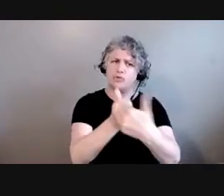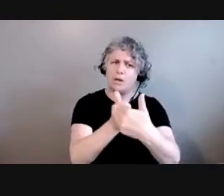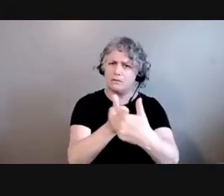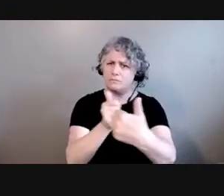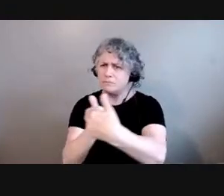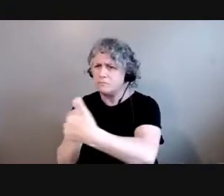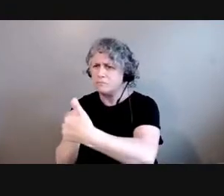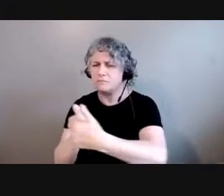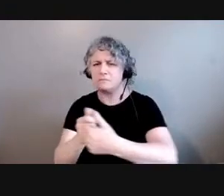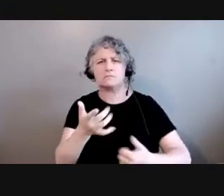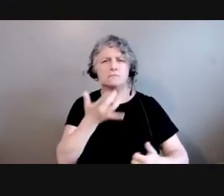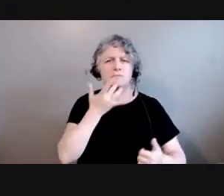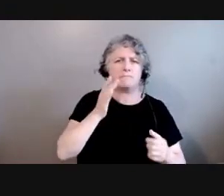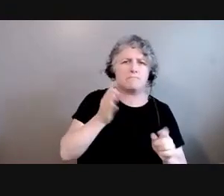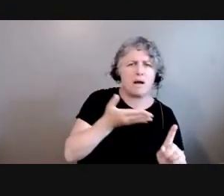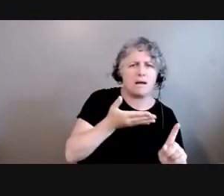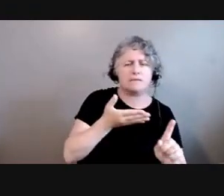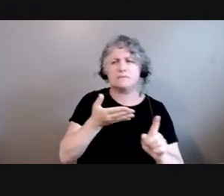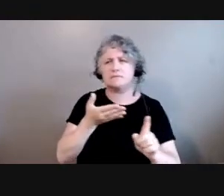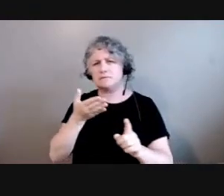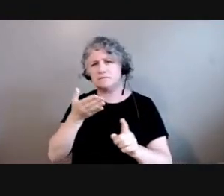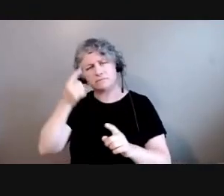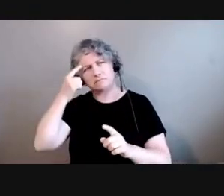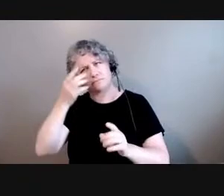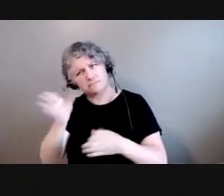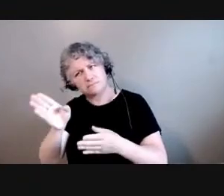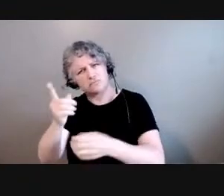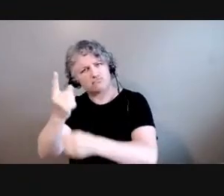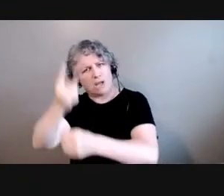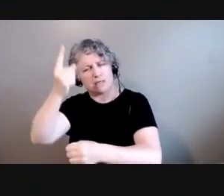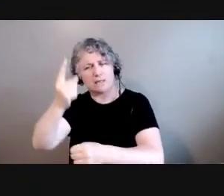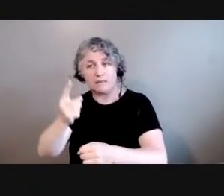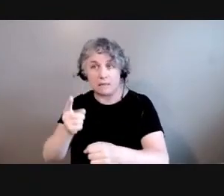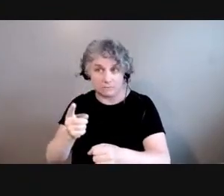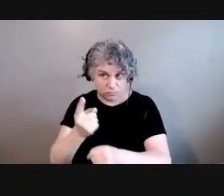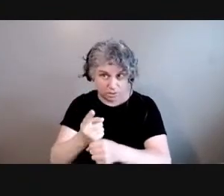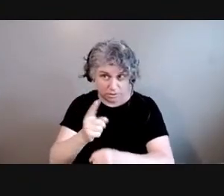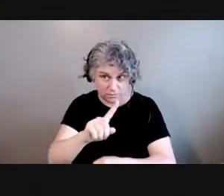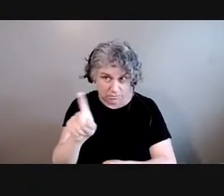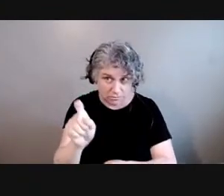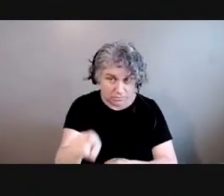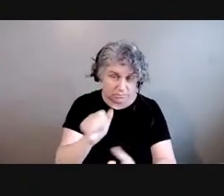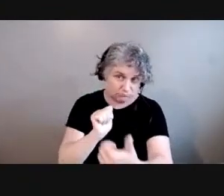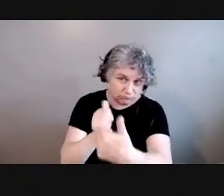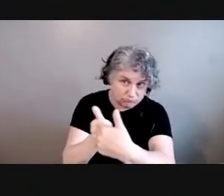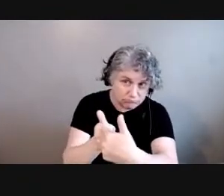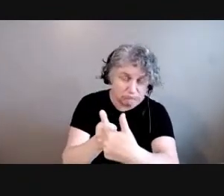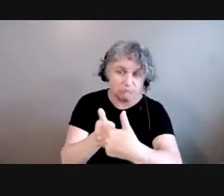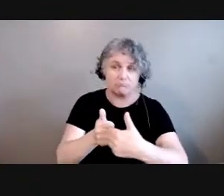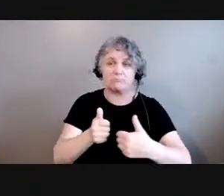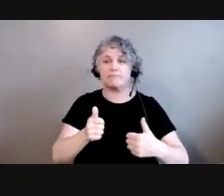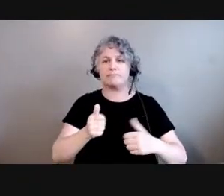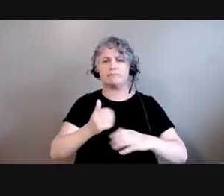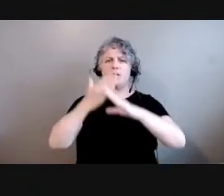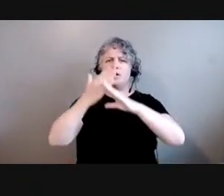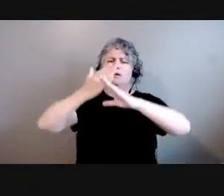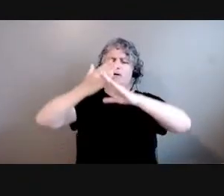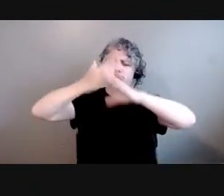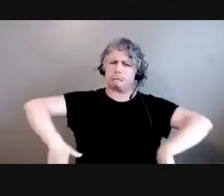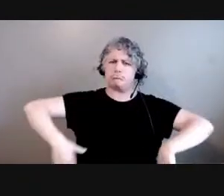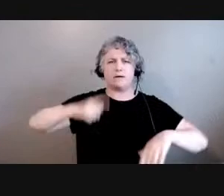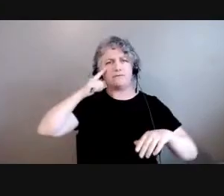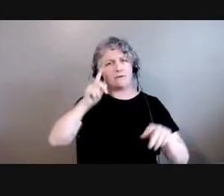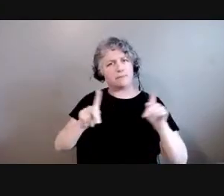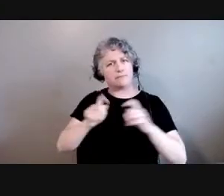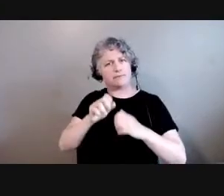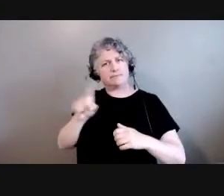prejudices, and to call out attitudes and practices that raise barriers for persons with disabilities in the parks environment. It's actually